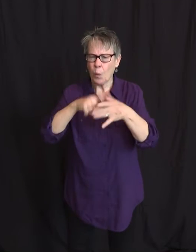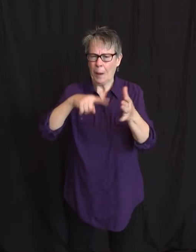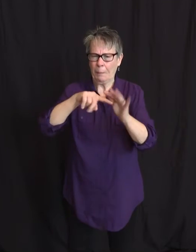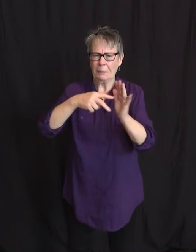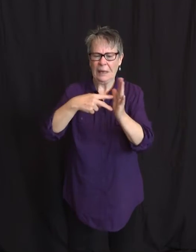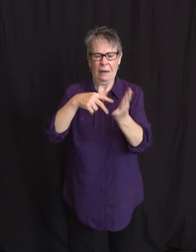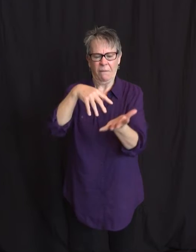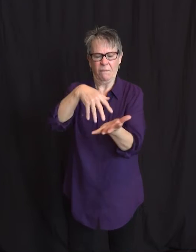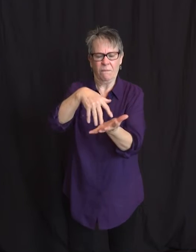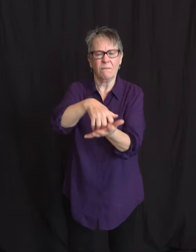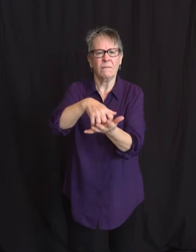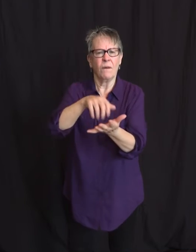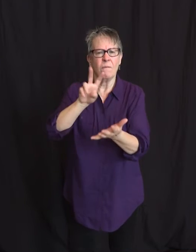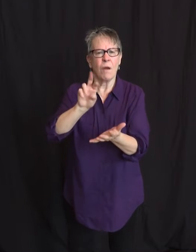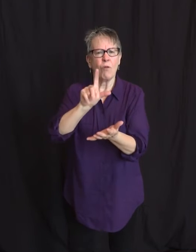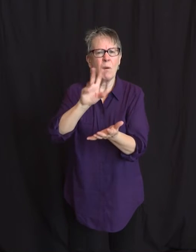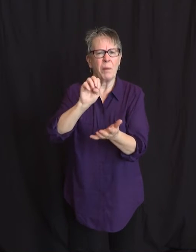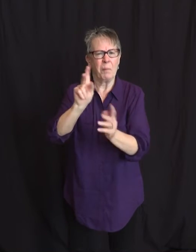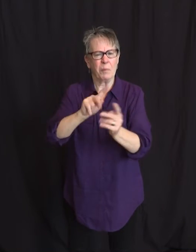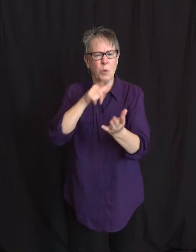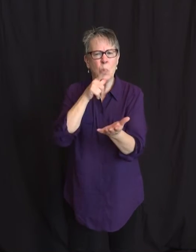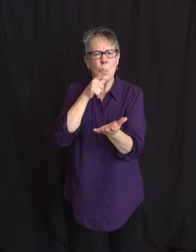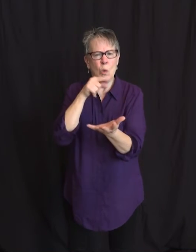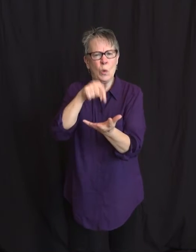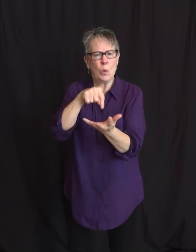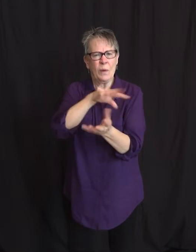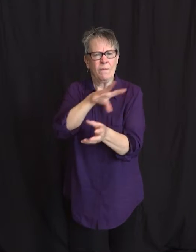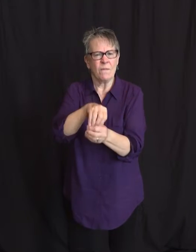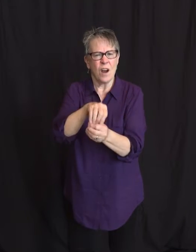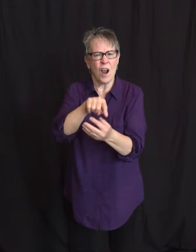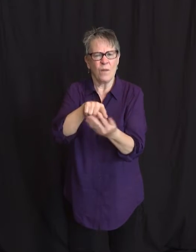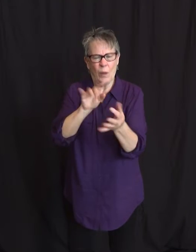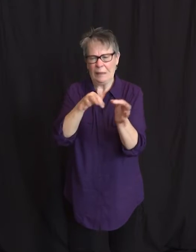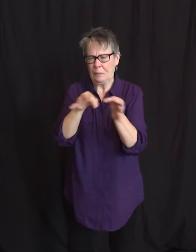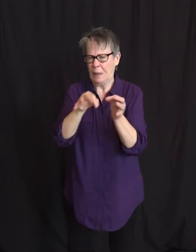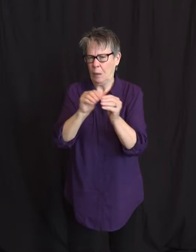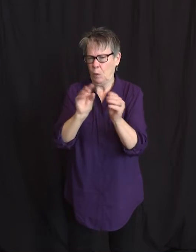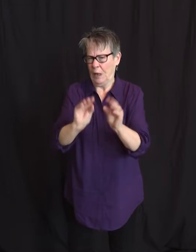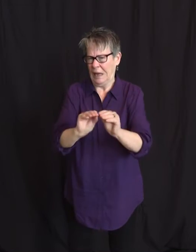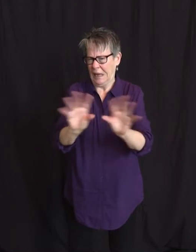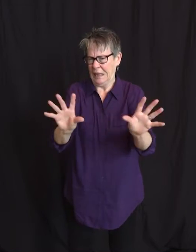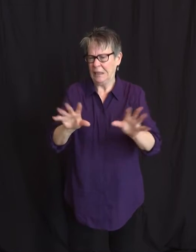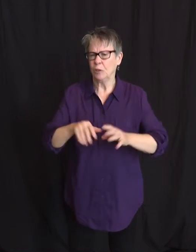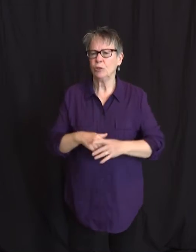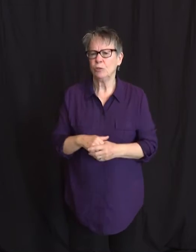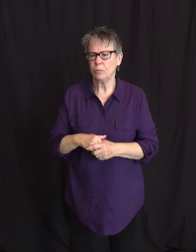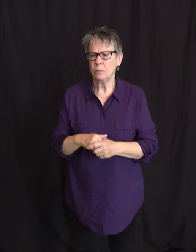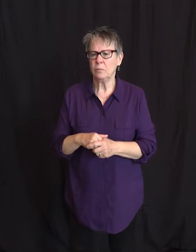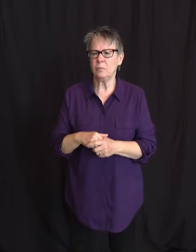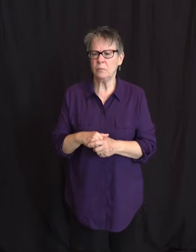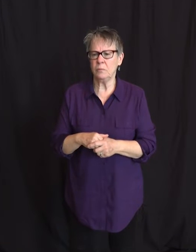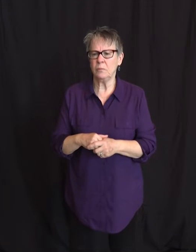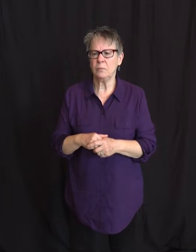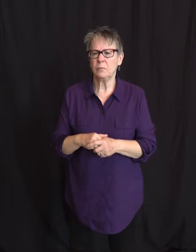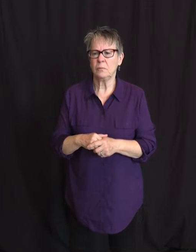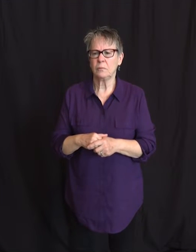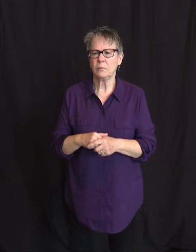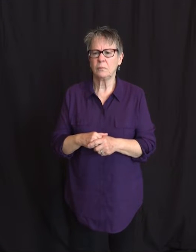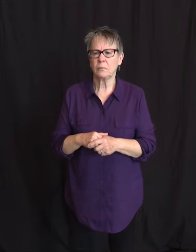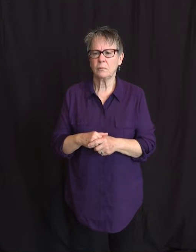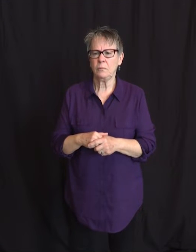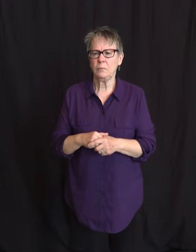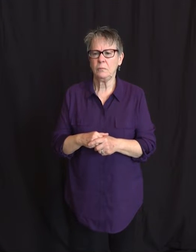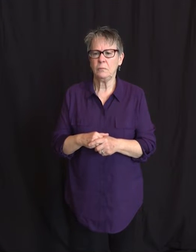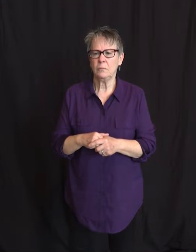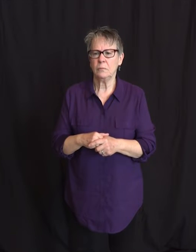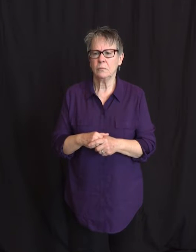Ma'am? Hold on one sec. Hi. On the reopening plan, as you make decisions about